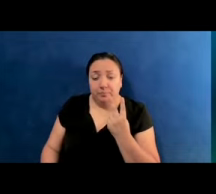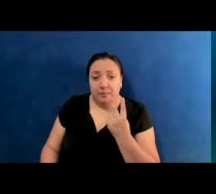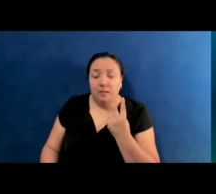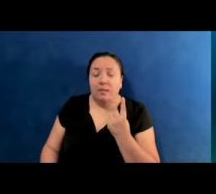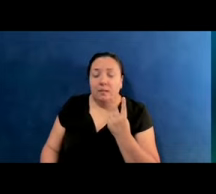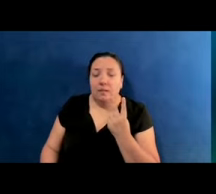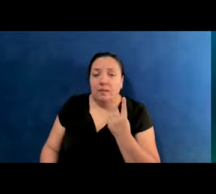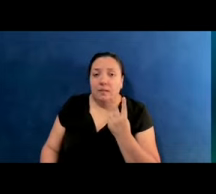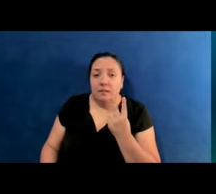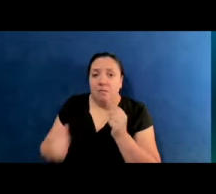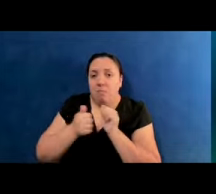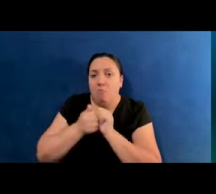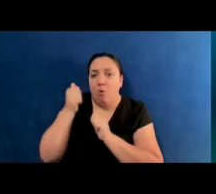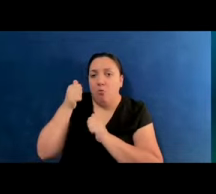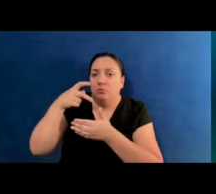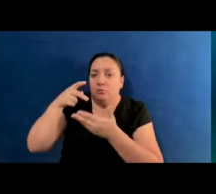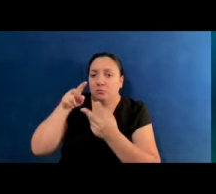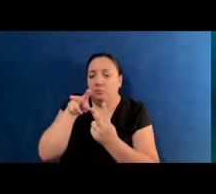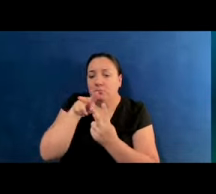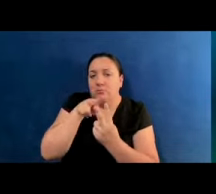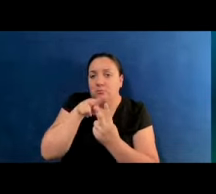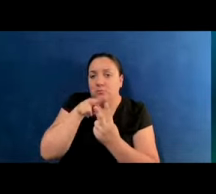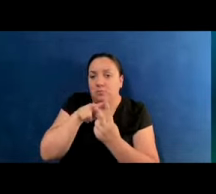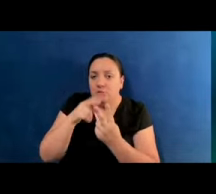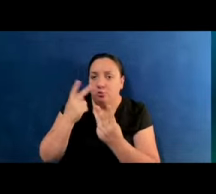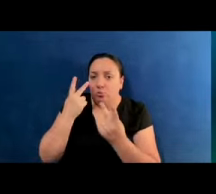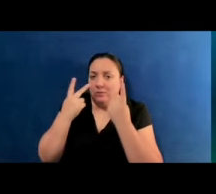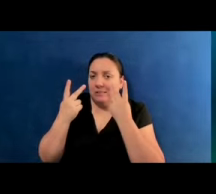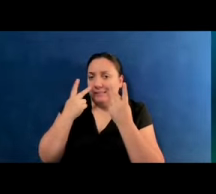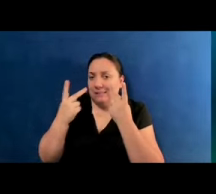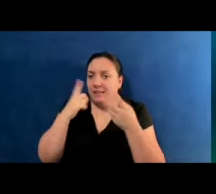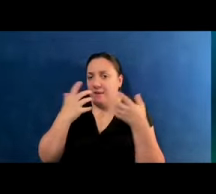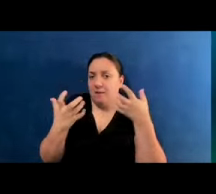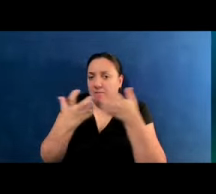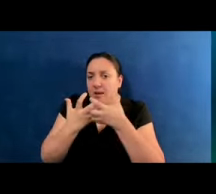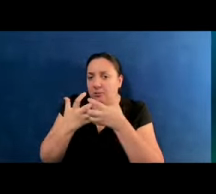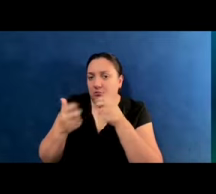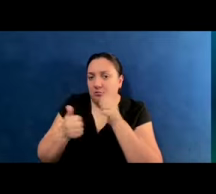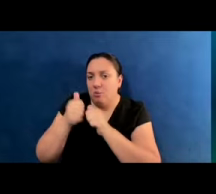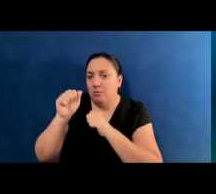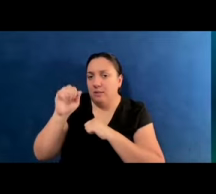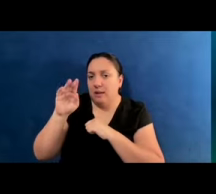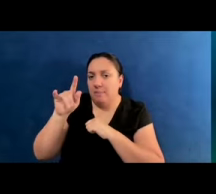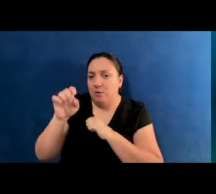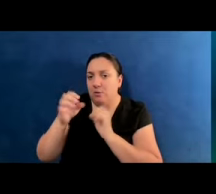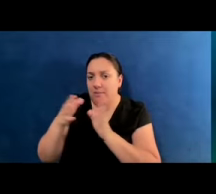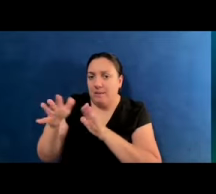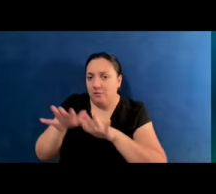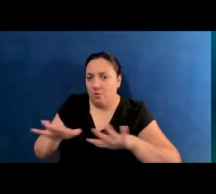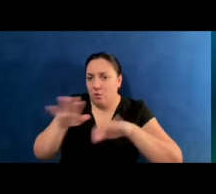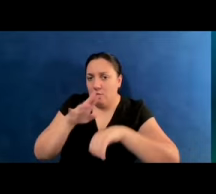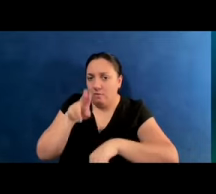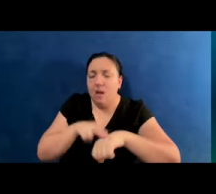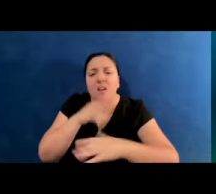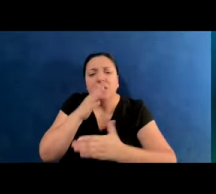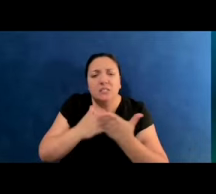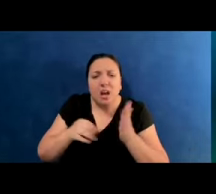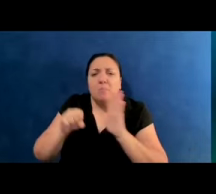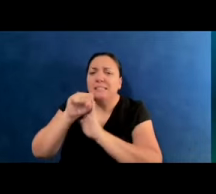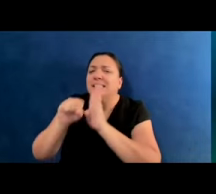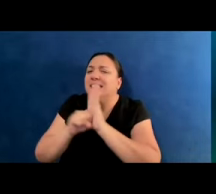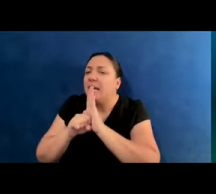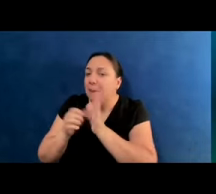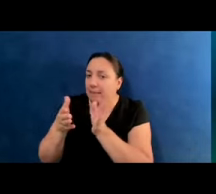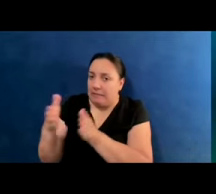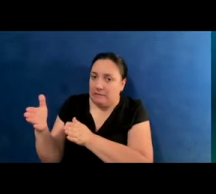vast majority of the ABLE plans that are across the country. There are a handful of state plans